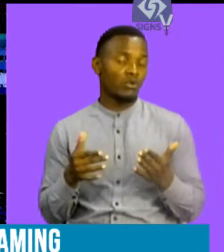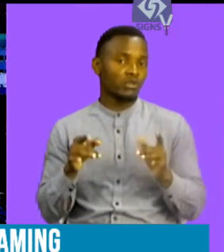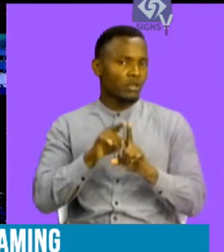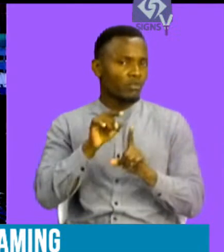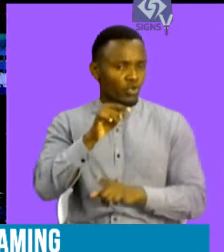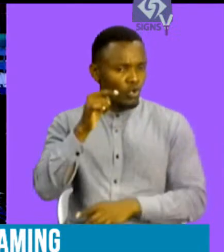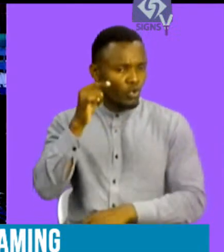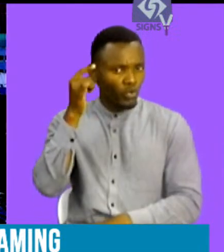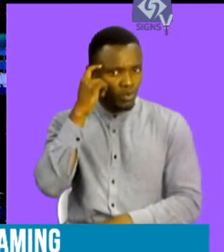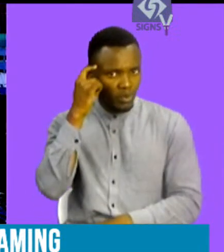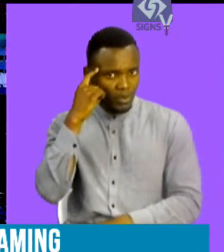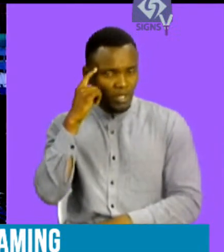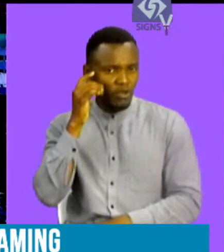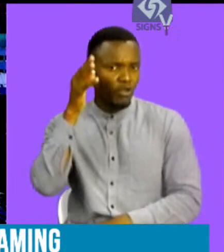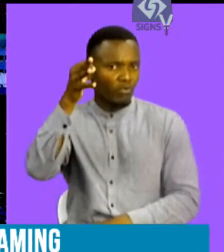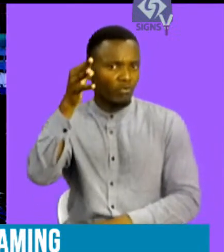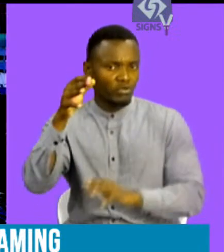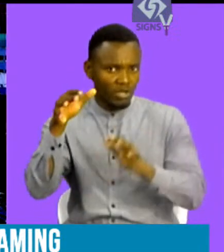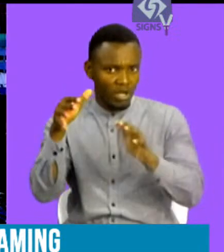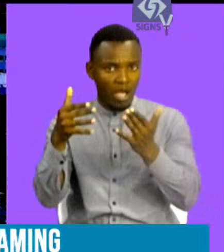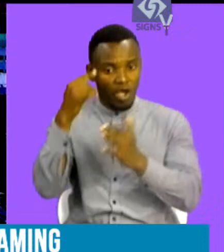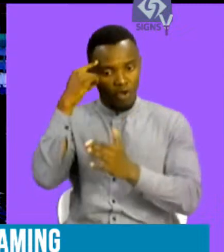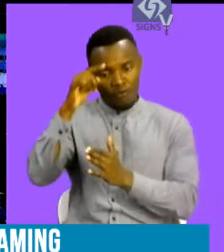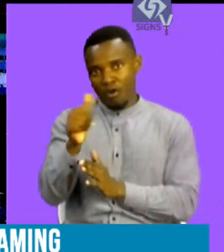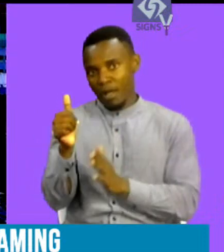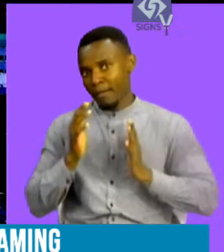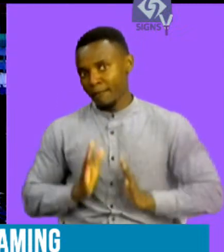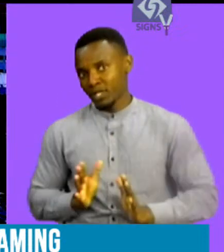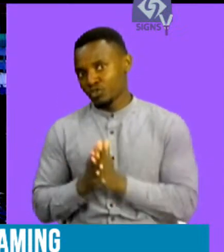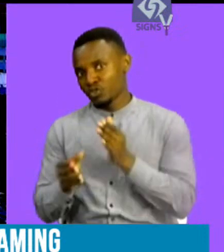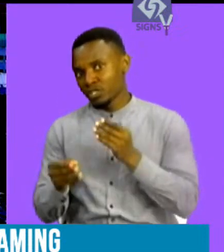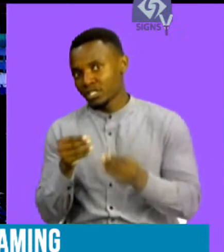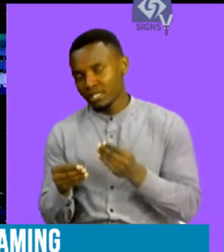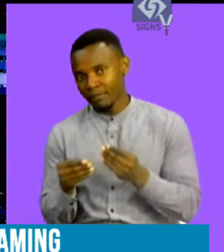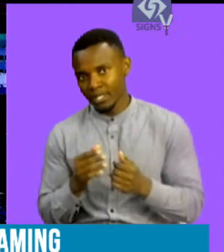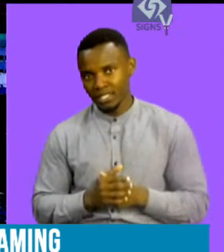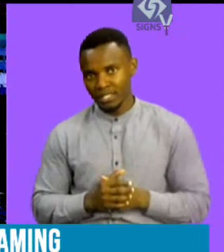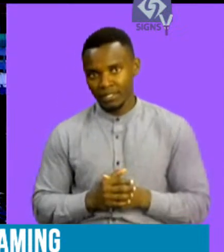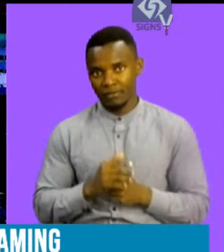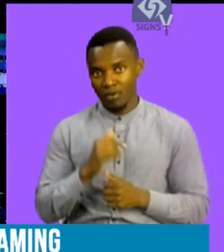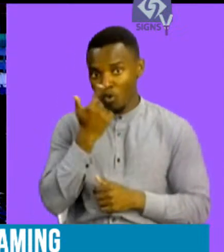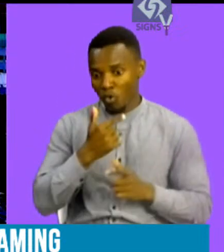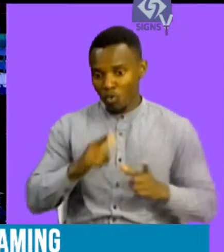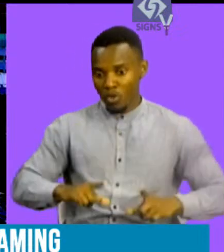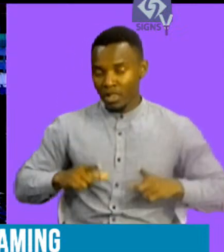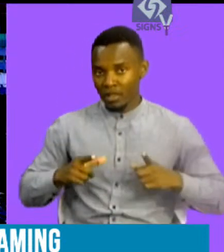envision it being for other persons with disabilities who stay in Nairobi?